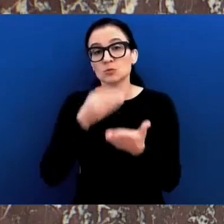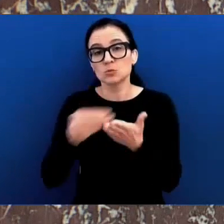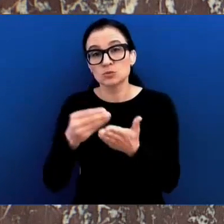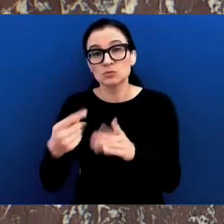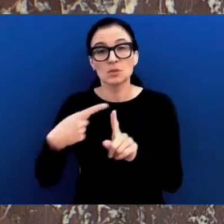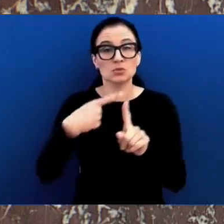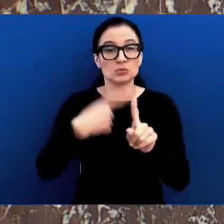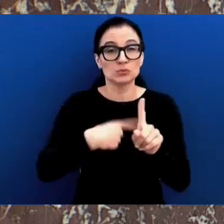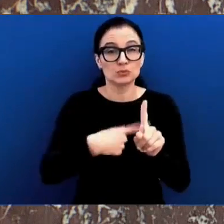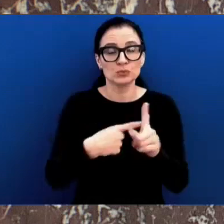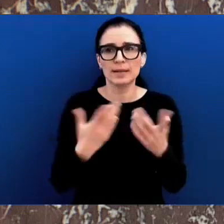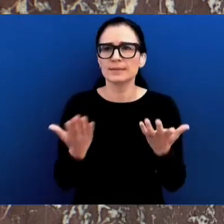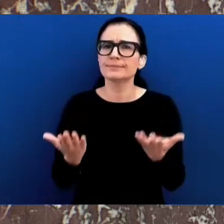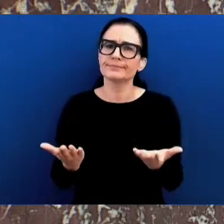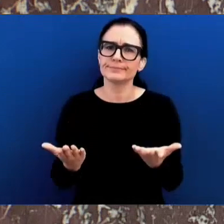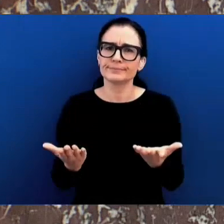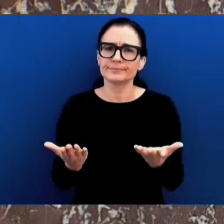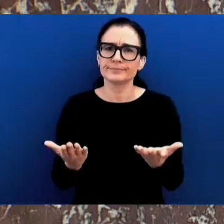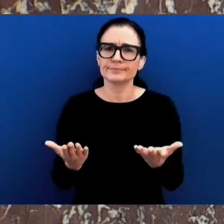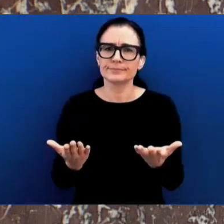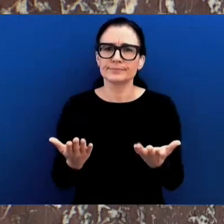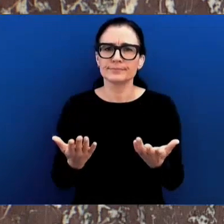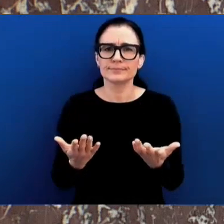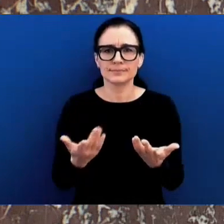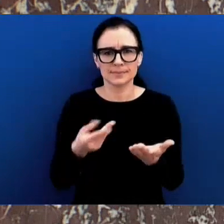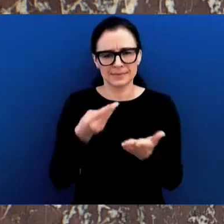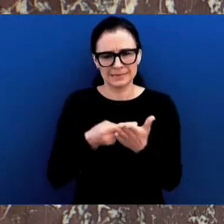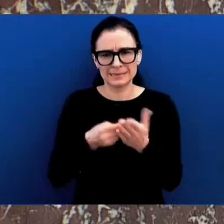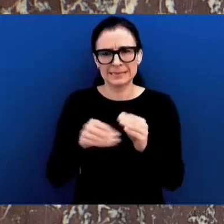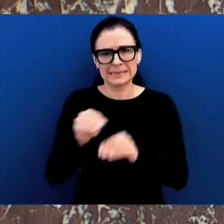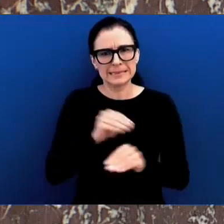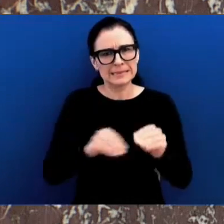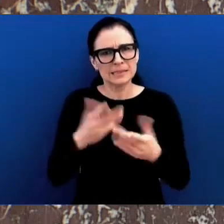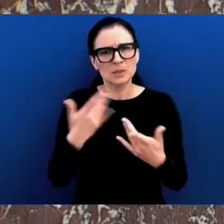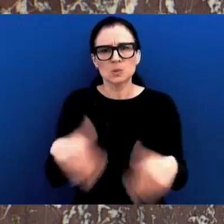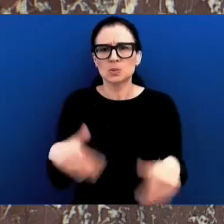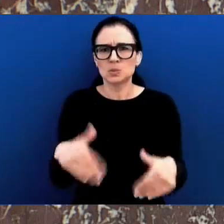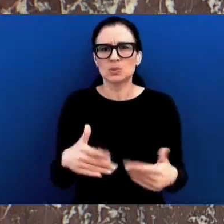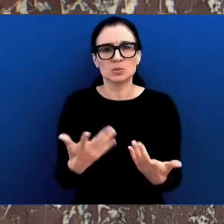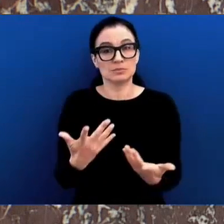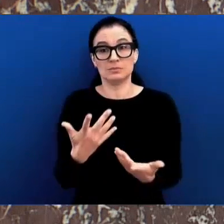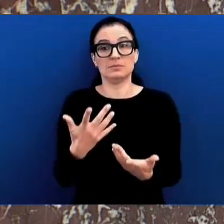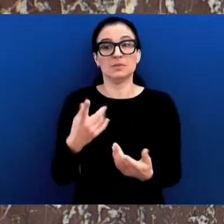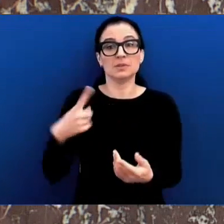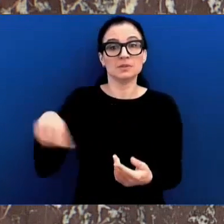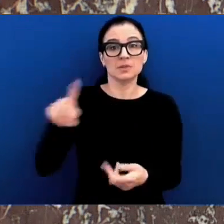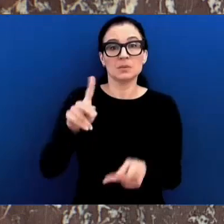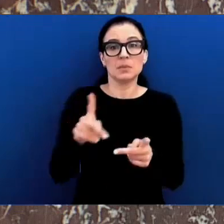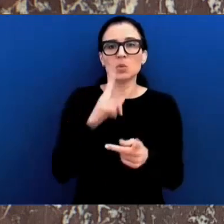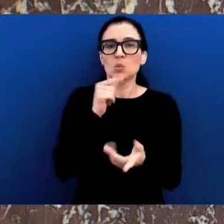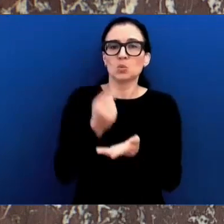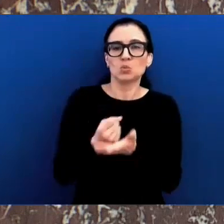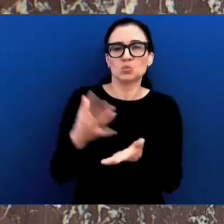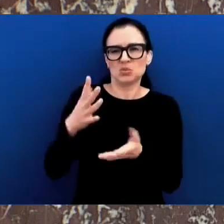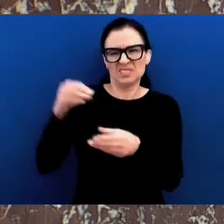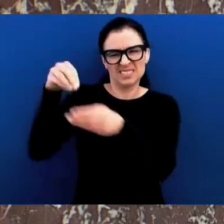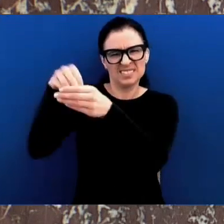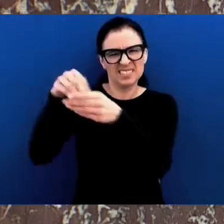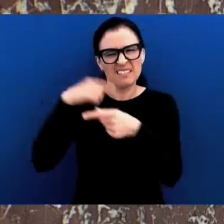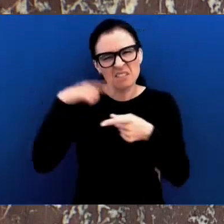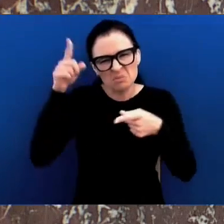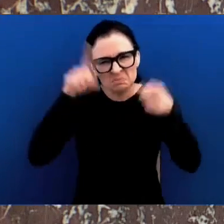getting richer are insiders and management consultants who are reaping the rewards. Last year alone, the Premier funneled over